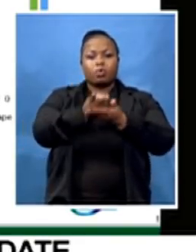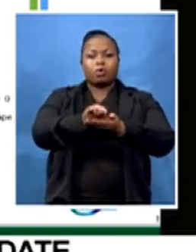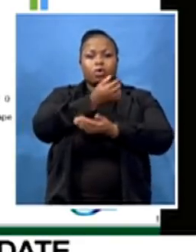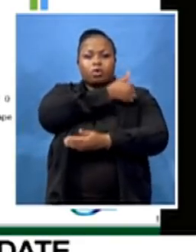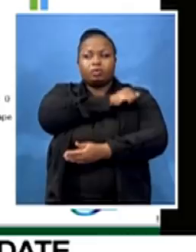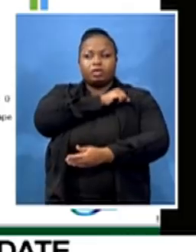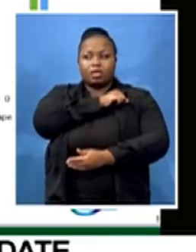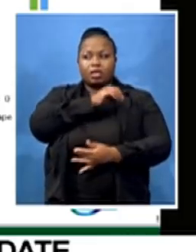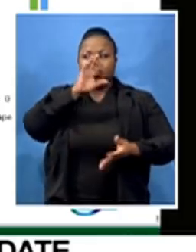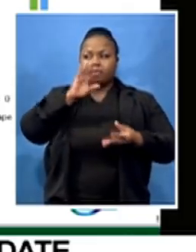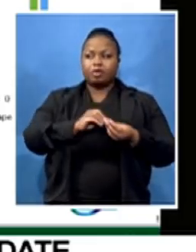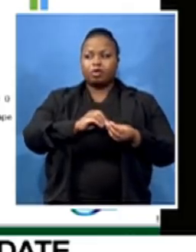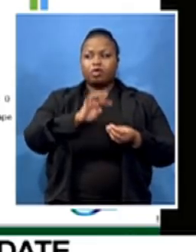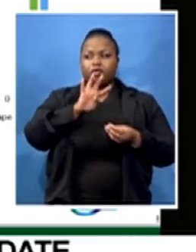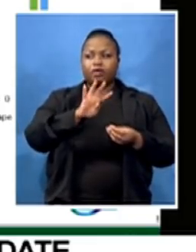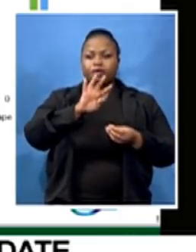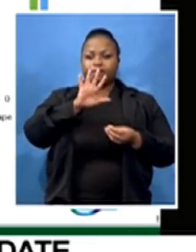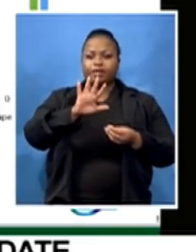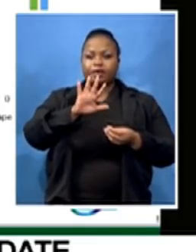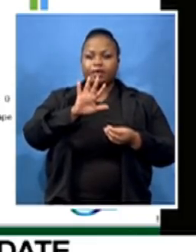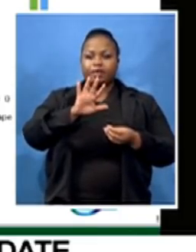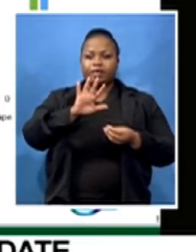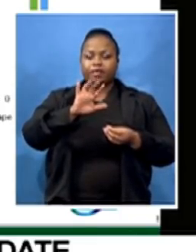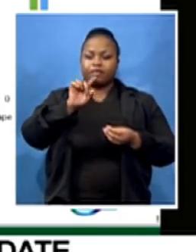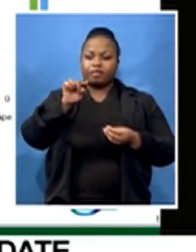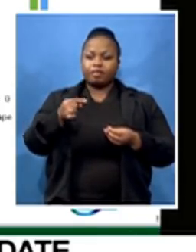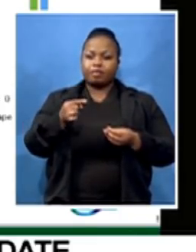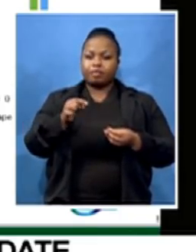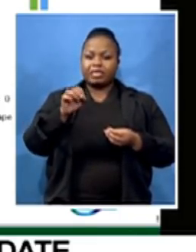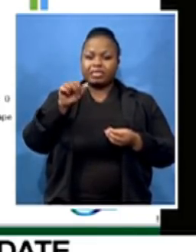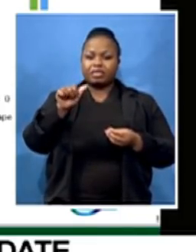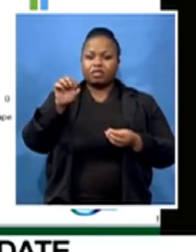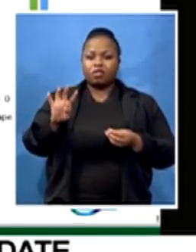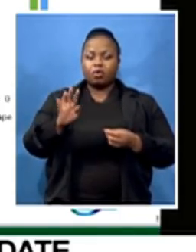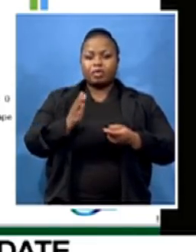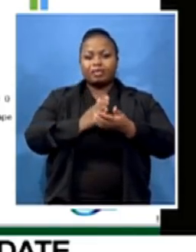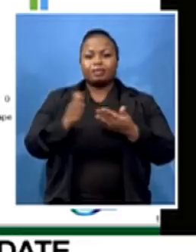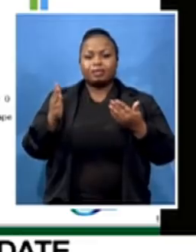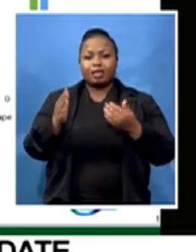4,554. Then those others are in isolation. Then you've